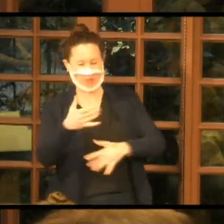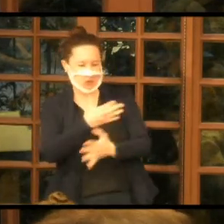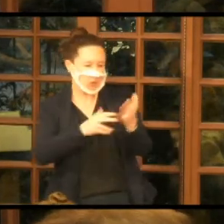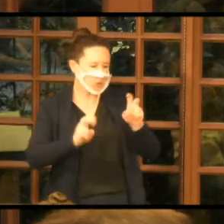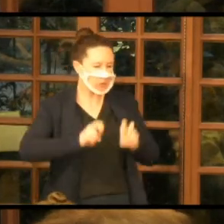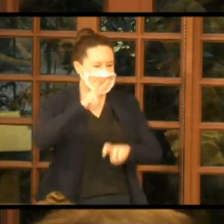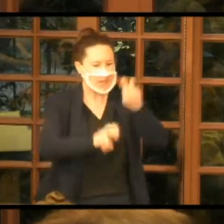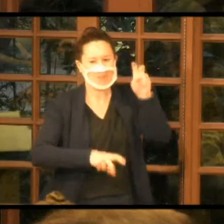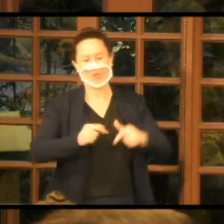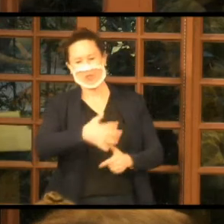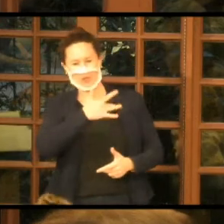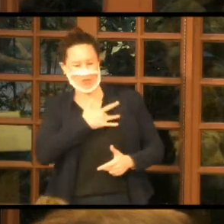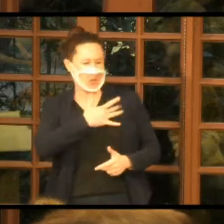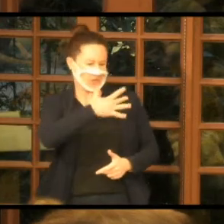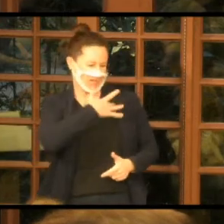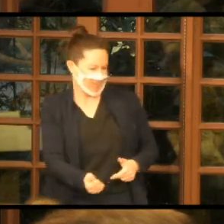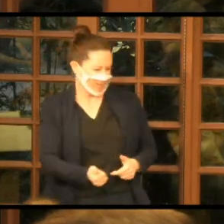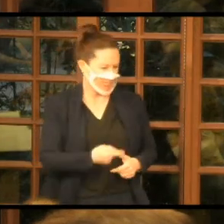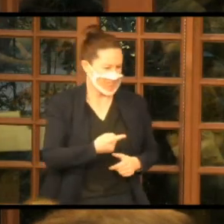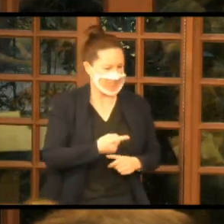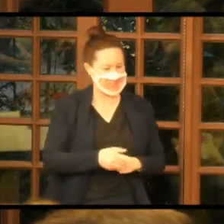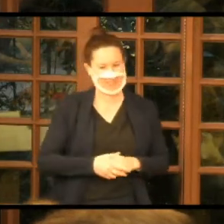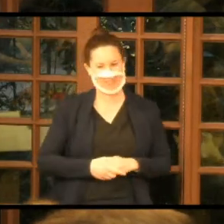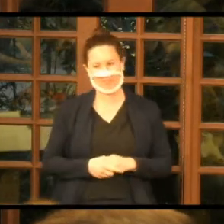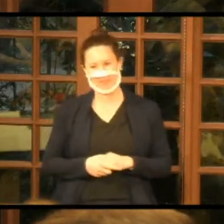empty hole where your heart should be.